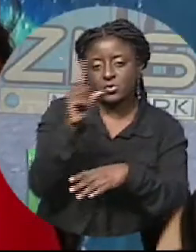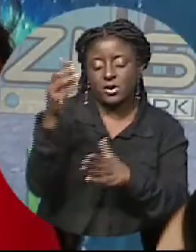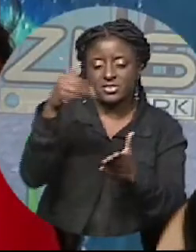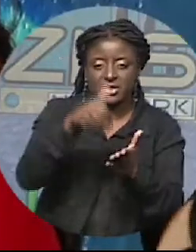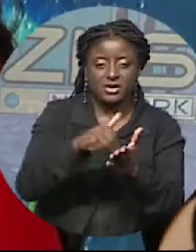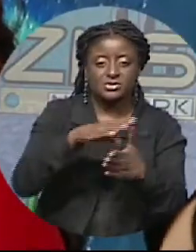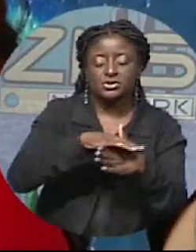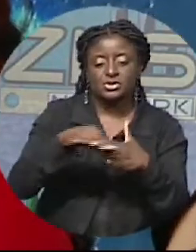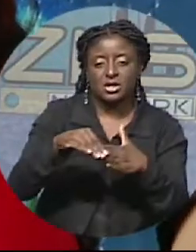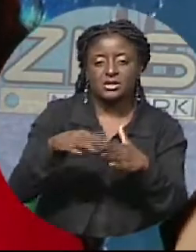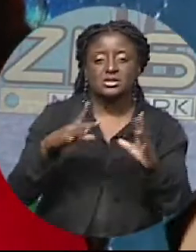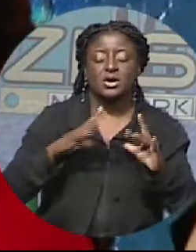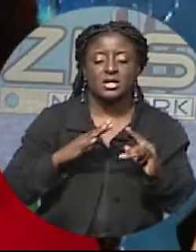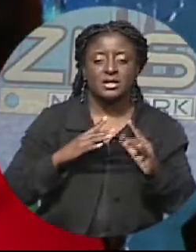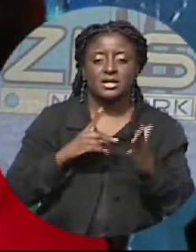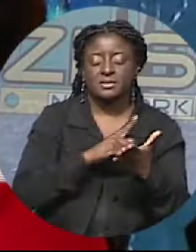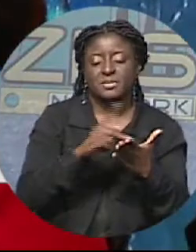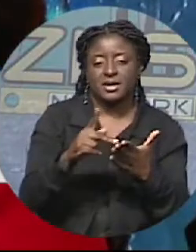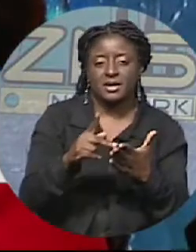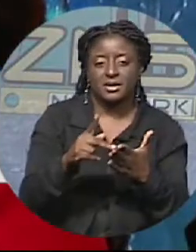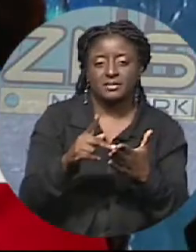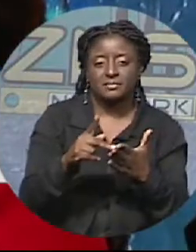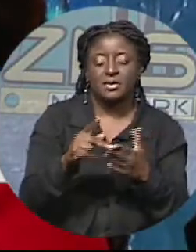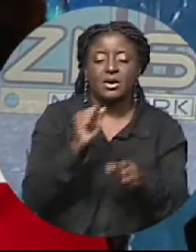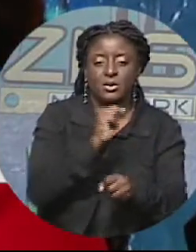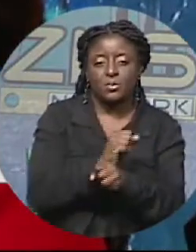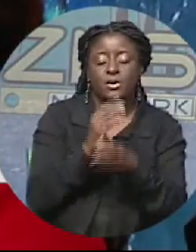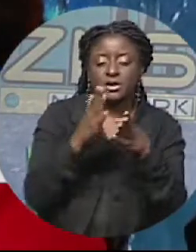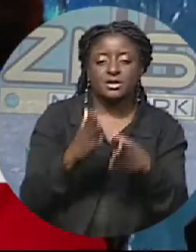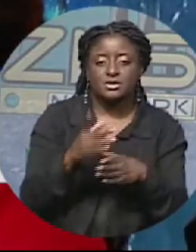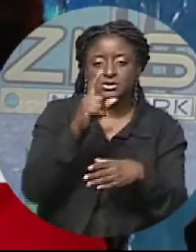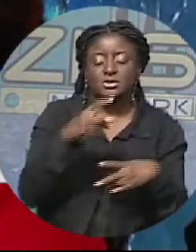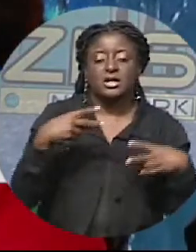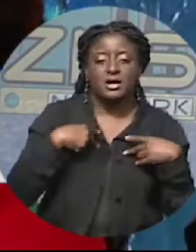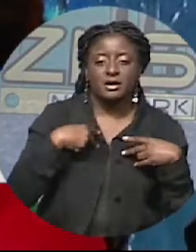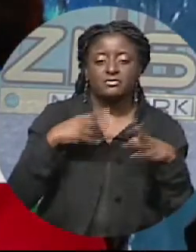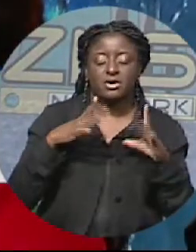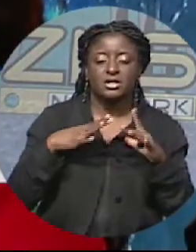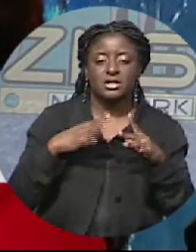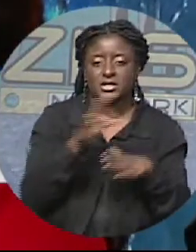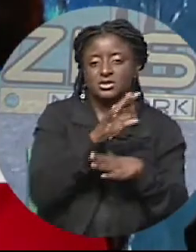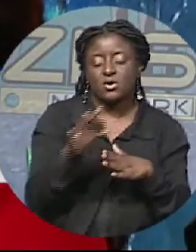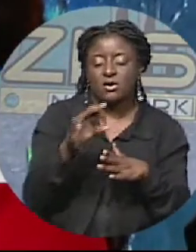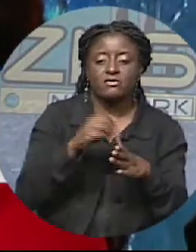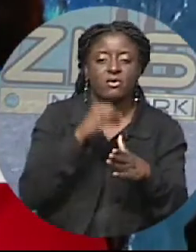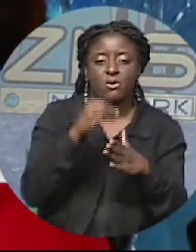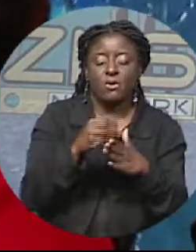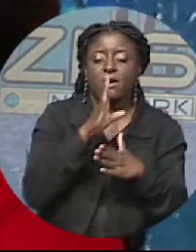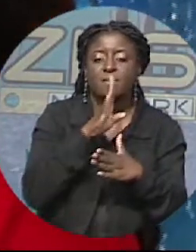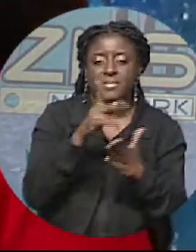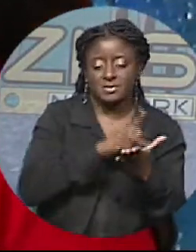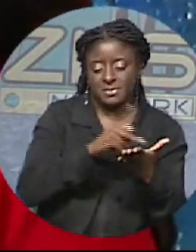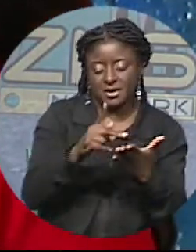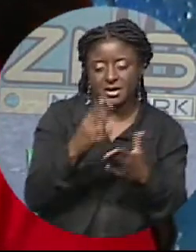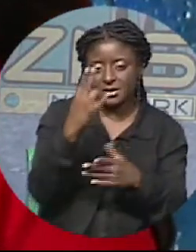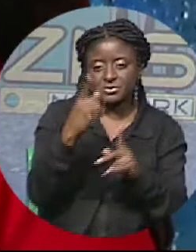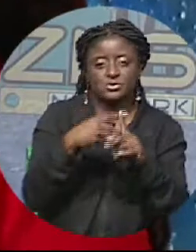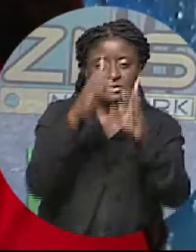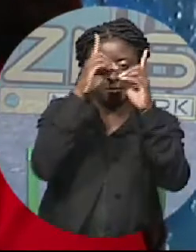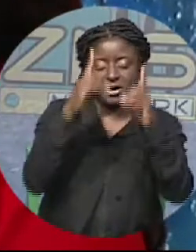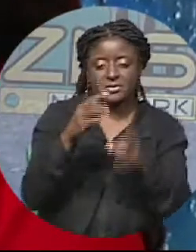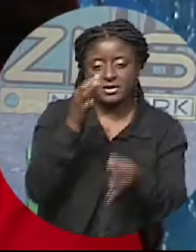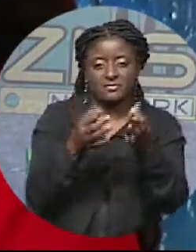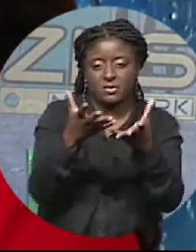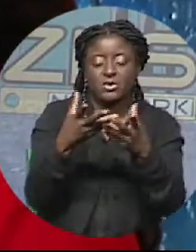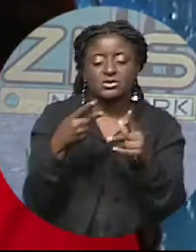suggesting is that the employees are entitled to holidays off or otherwise being compensated. It's up to the department whether they wish to